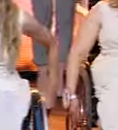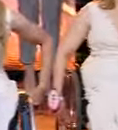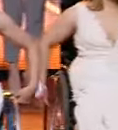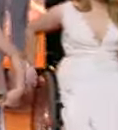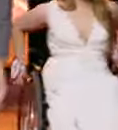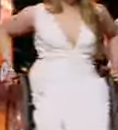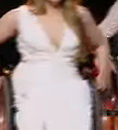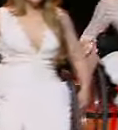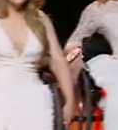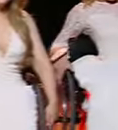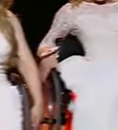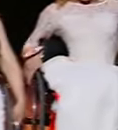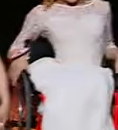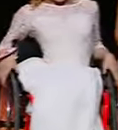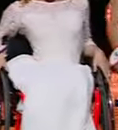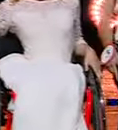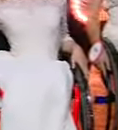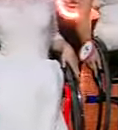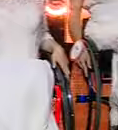change this lonely